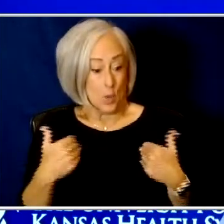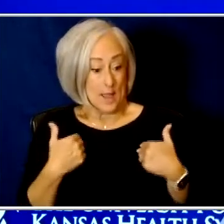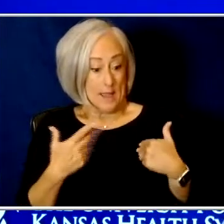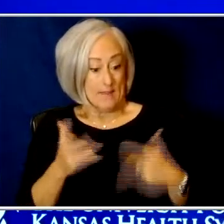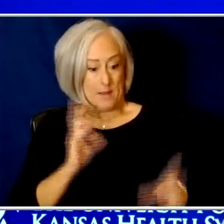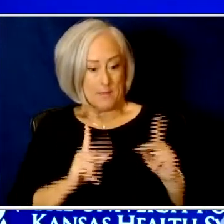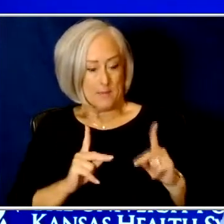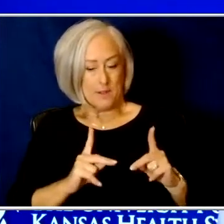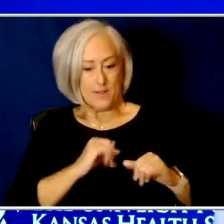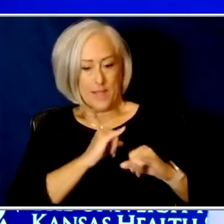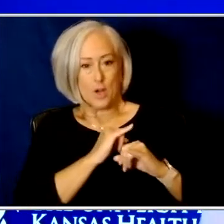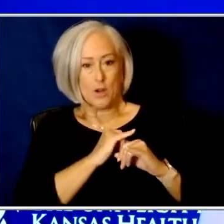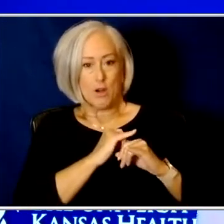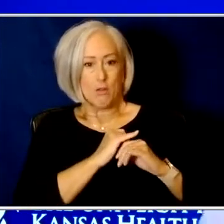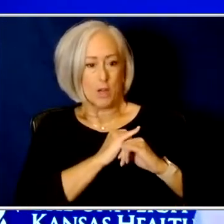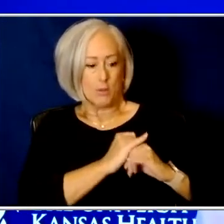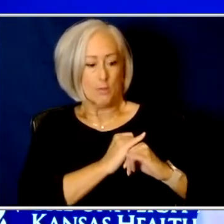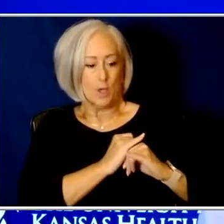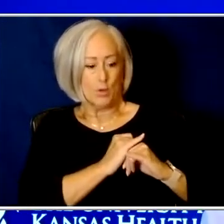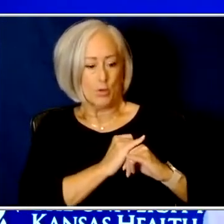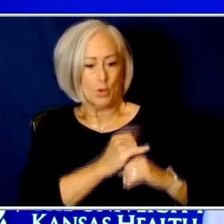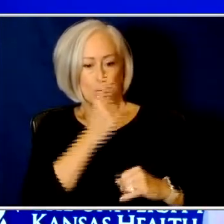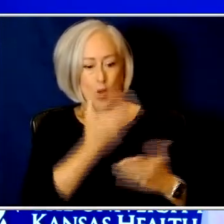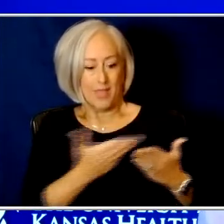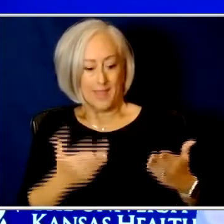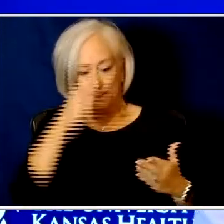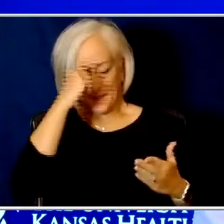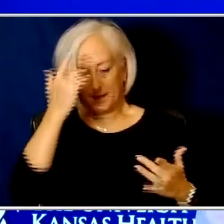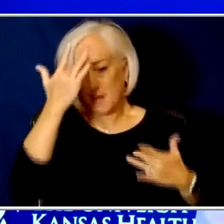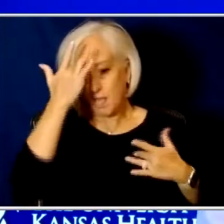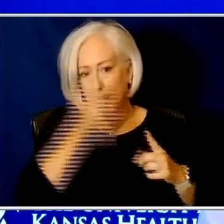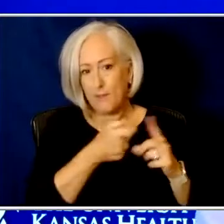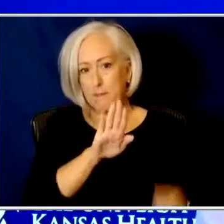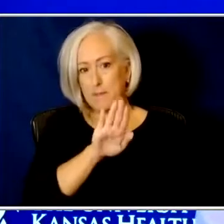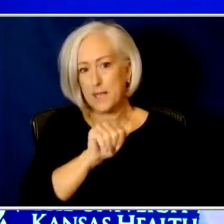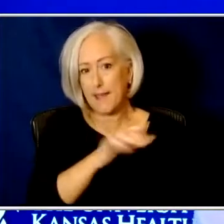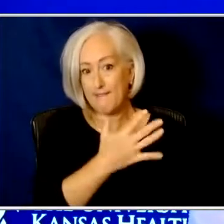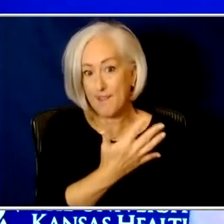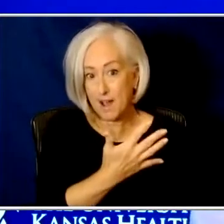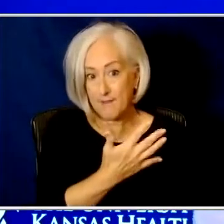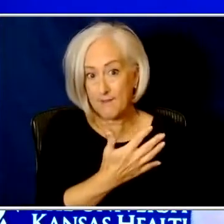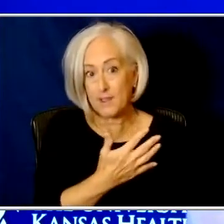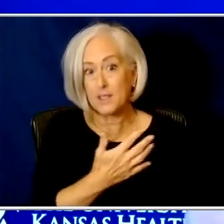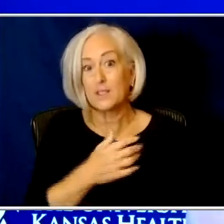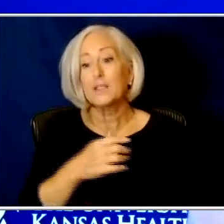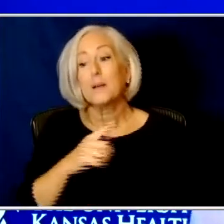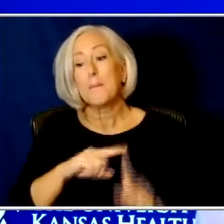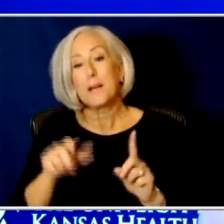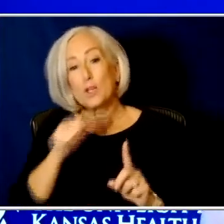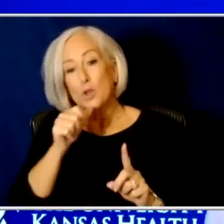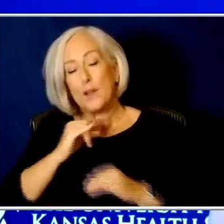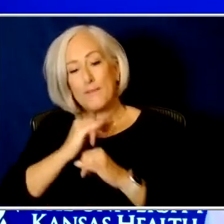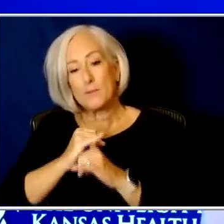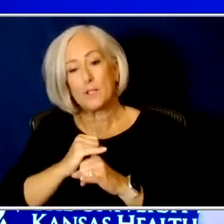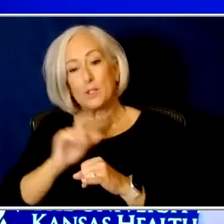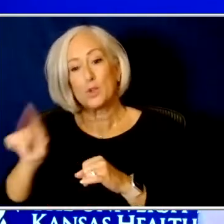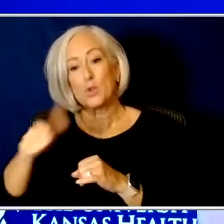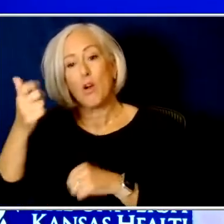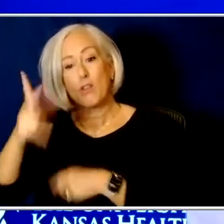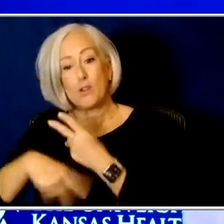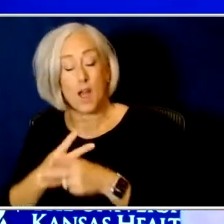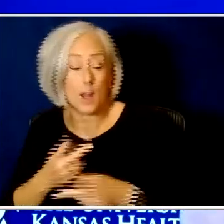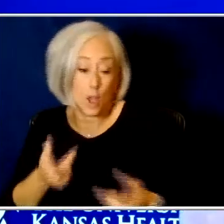like BA5 because they've had it. And so you don't have as much immunity to some of these other ones, even though you do have immunity. And